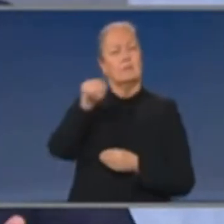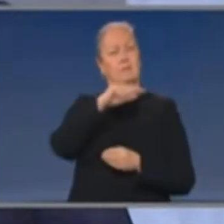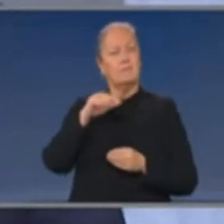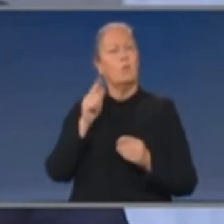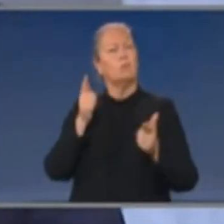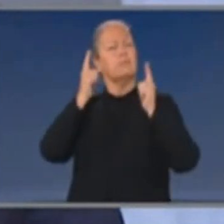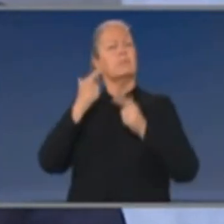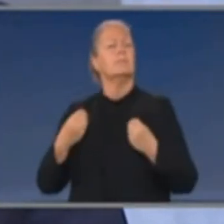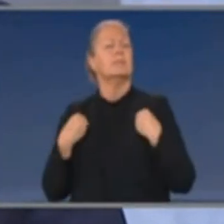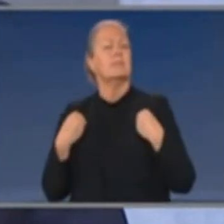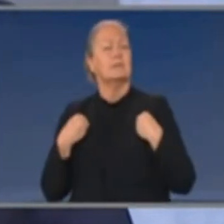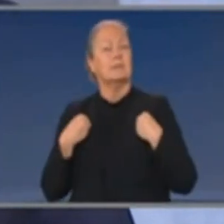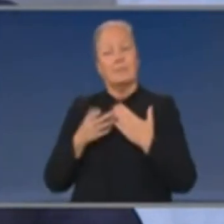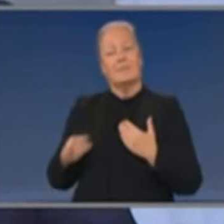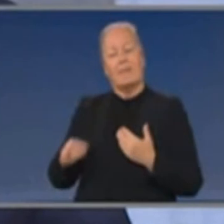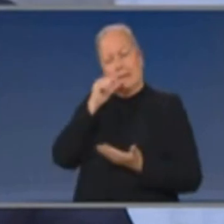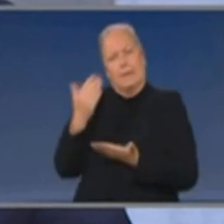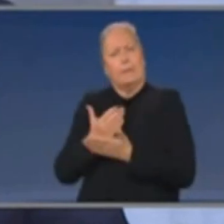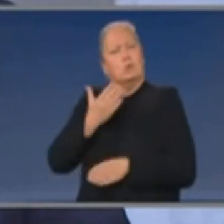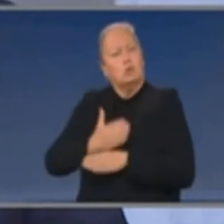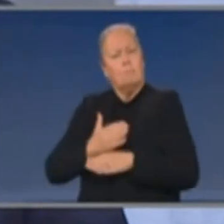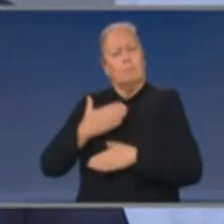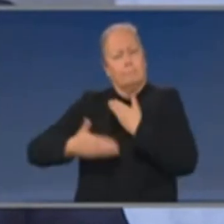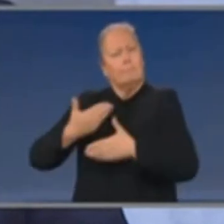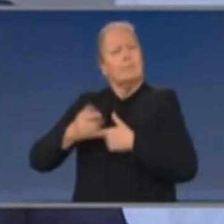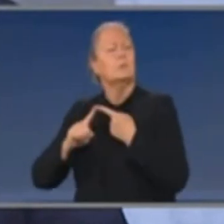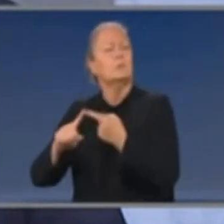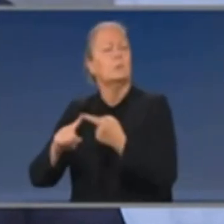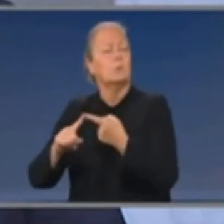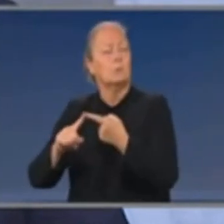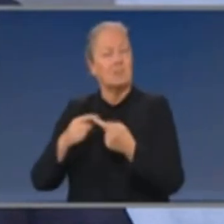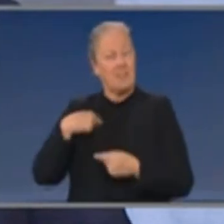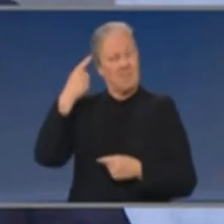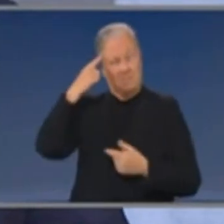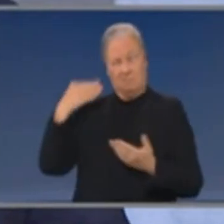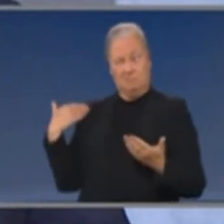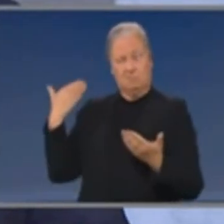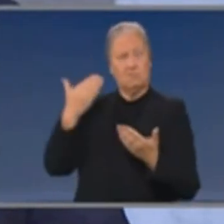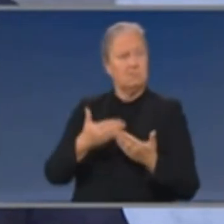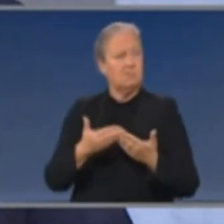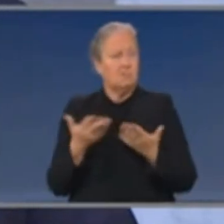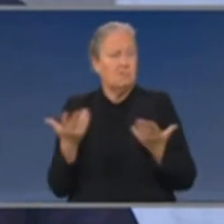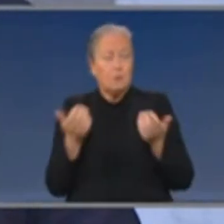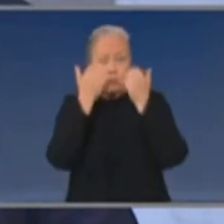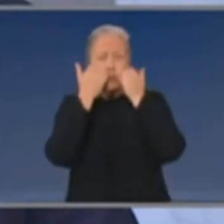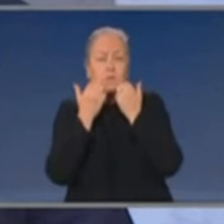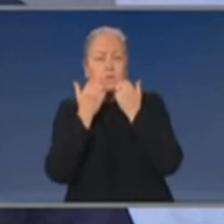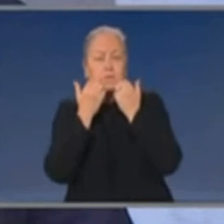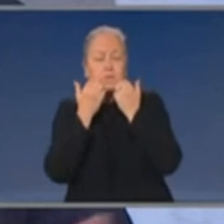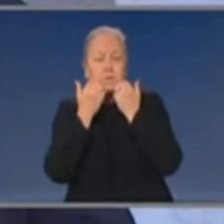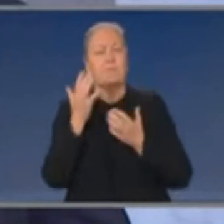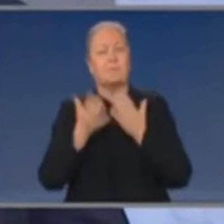has enabled them to keep people in jobs. And I think what you've seen today in today's employment numbers is exactly that outcome. It's